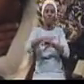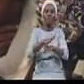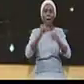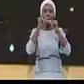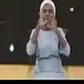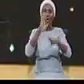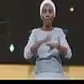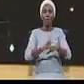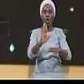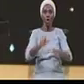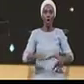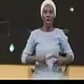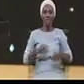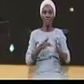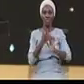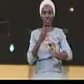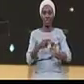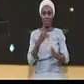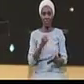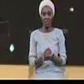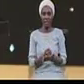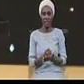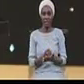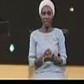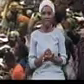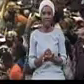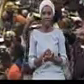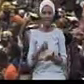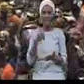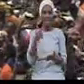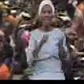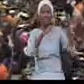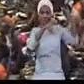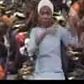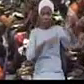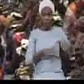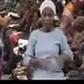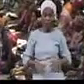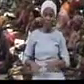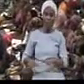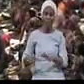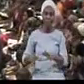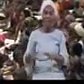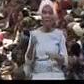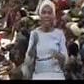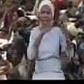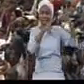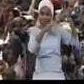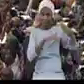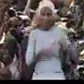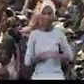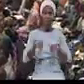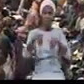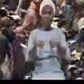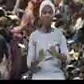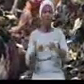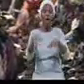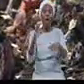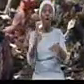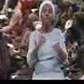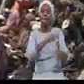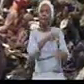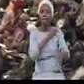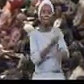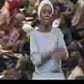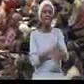A flood. I said a flood. A flood of mighty blessings, showers